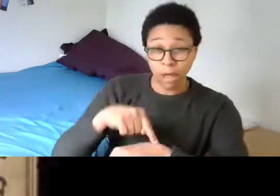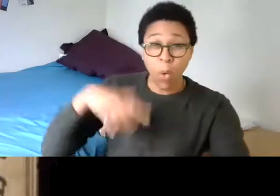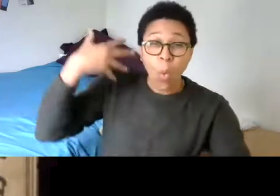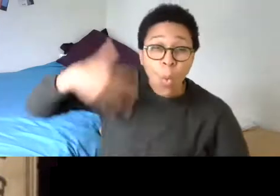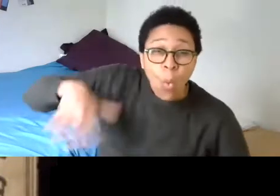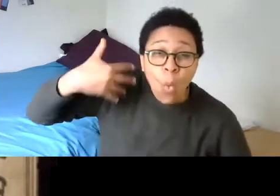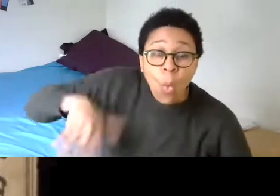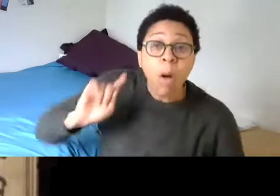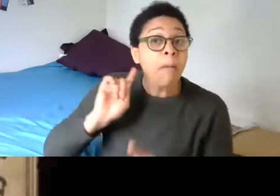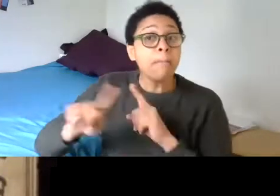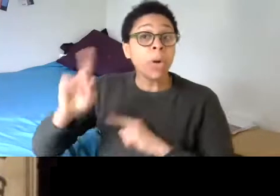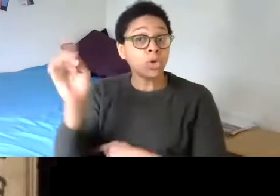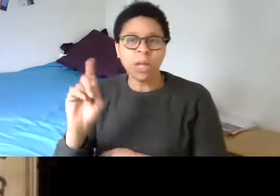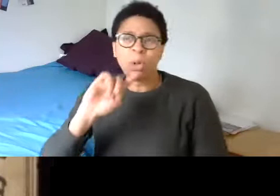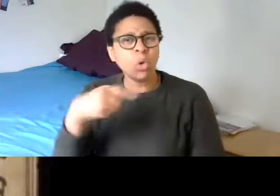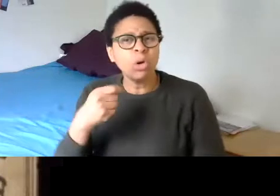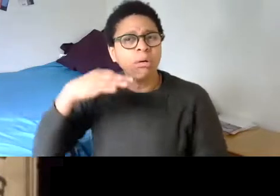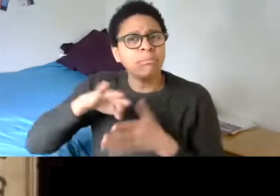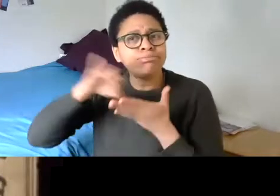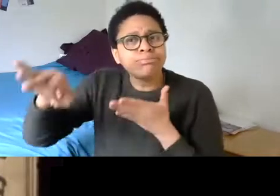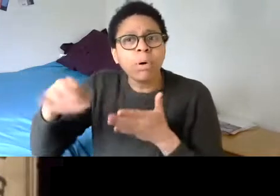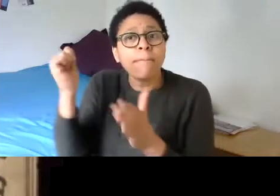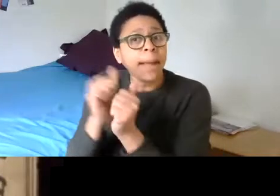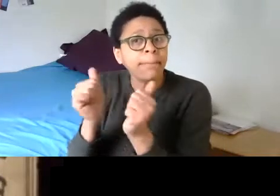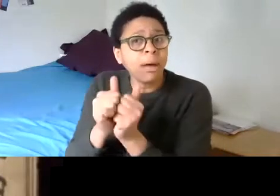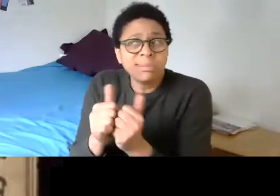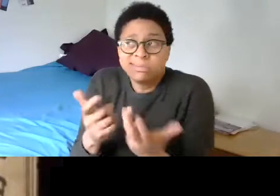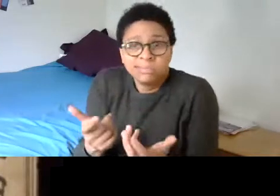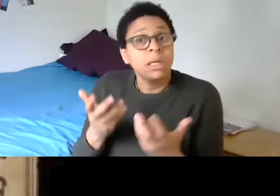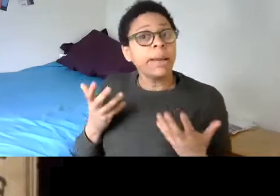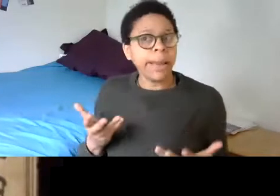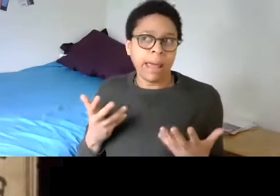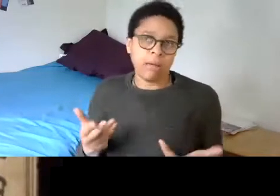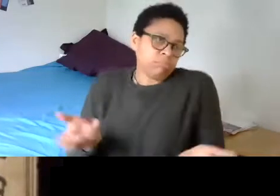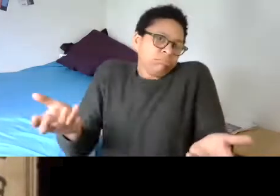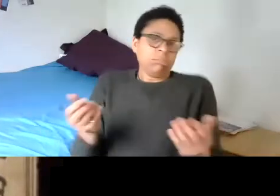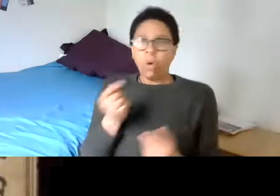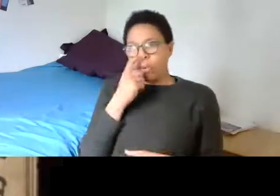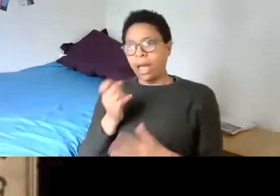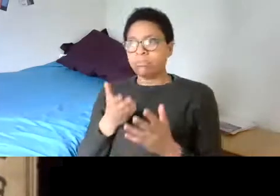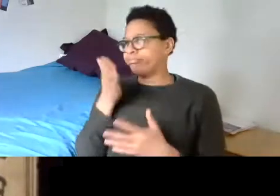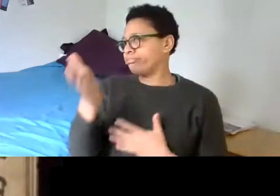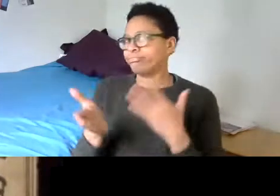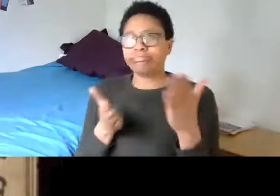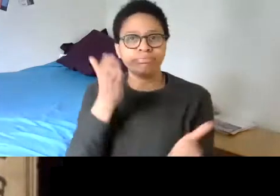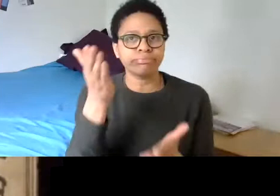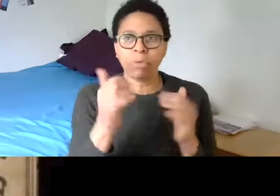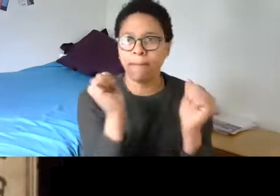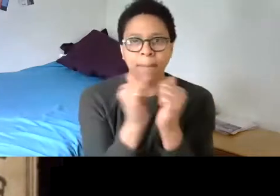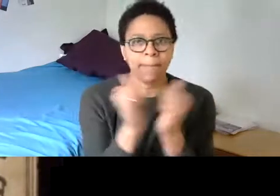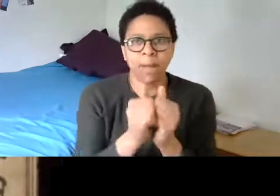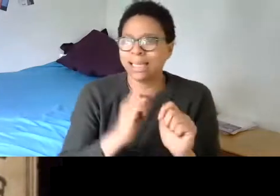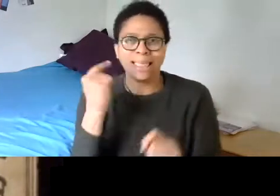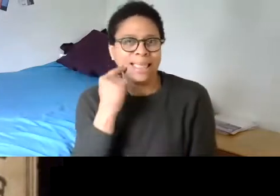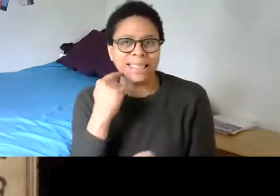people would not just have sheets of paper lying around. Nowadays, we generally have access to as much paper as we want in certain parts of